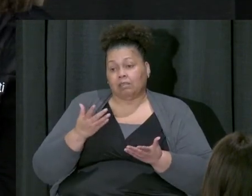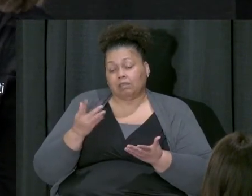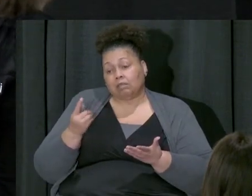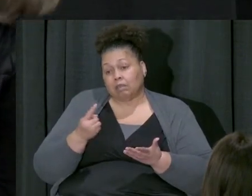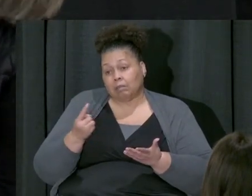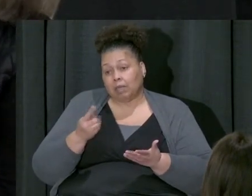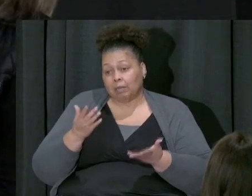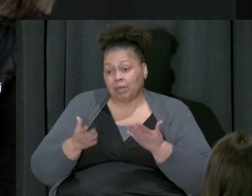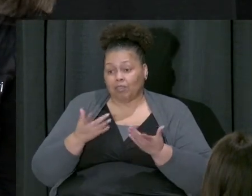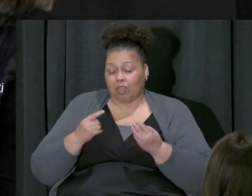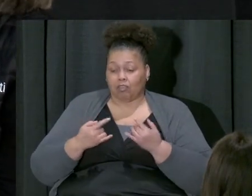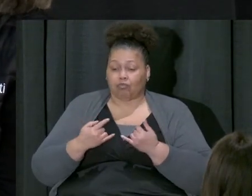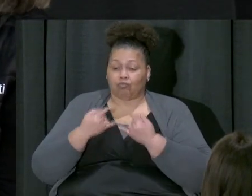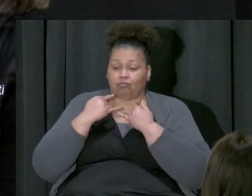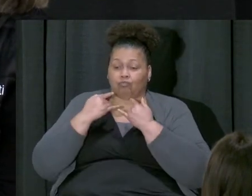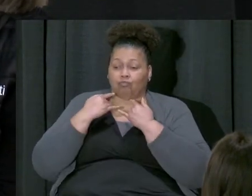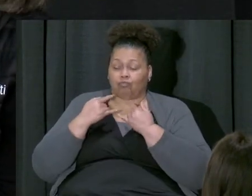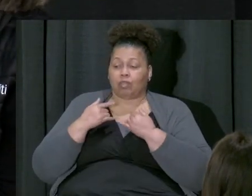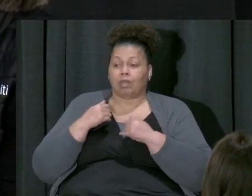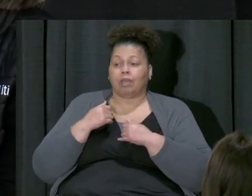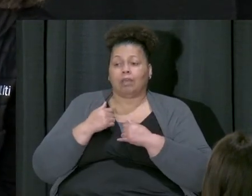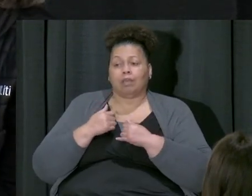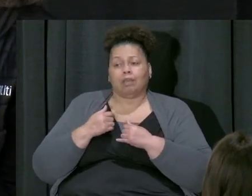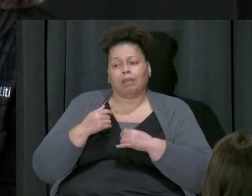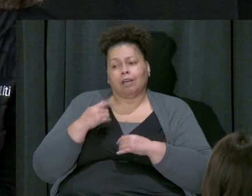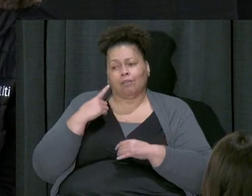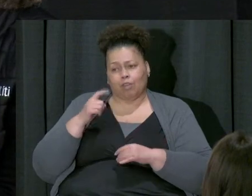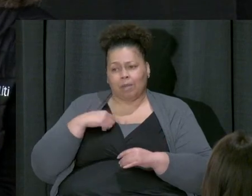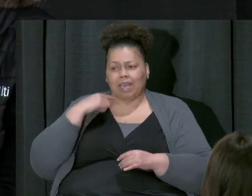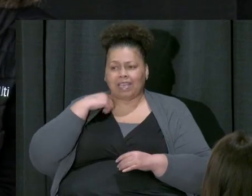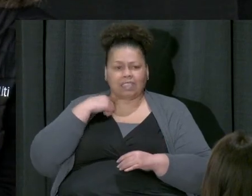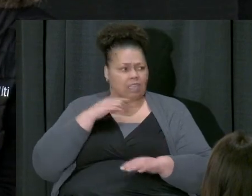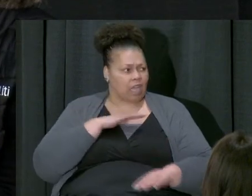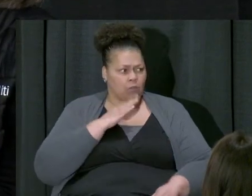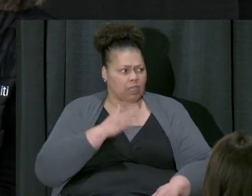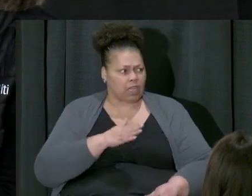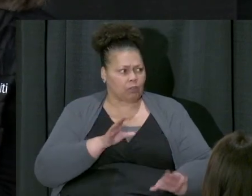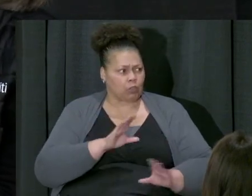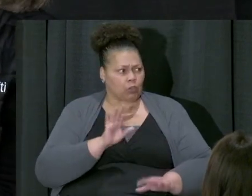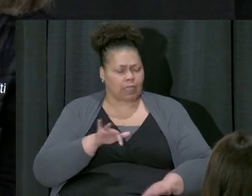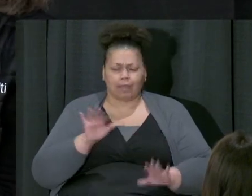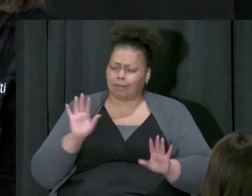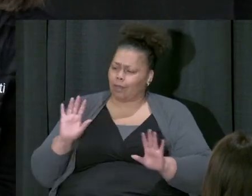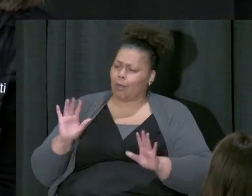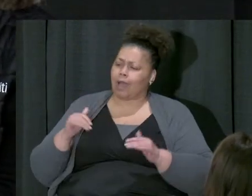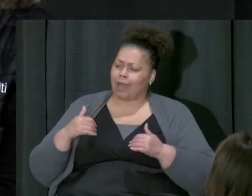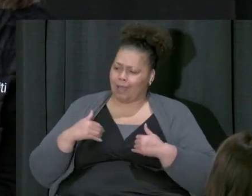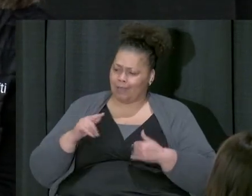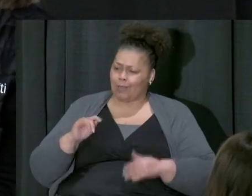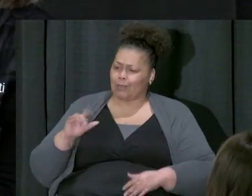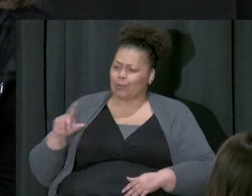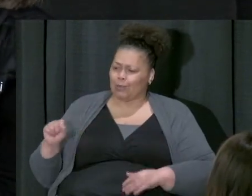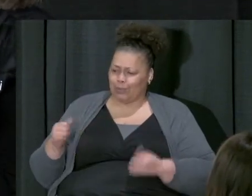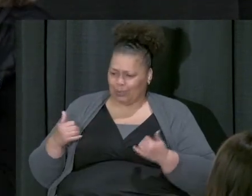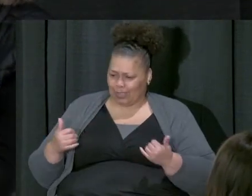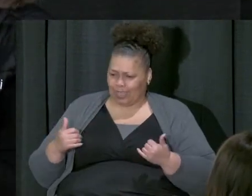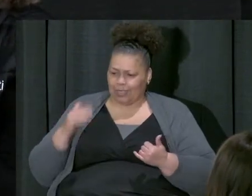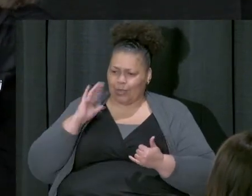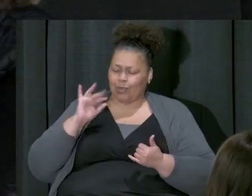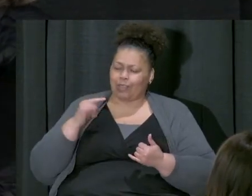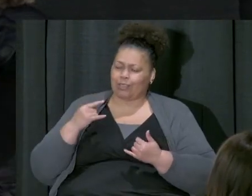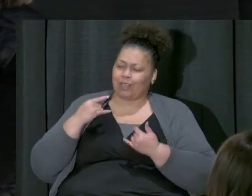accent, it's going to be fine. It's going to be fine. I have the tools today, you know, to know that you're making fun because,